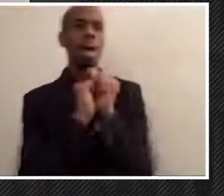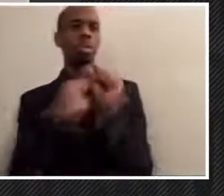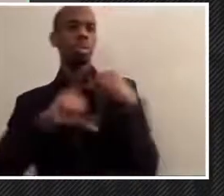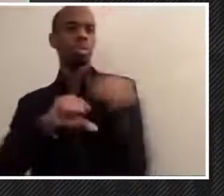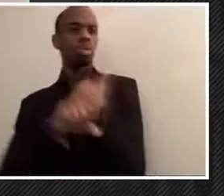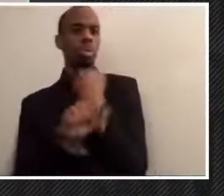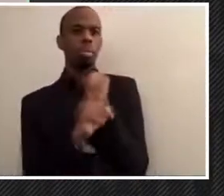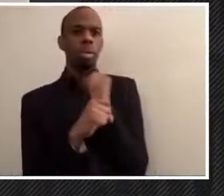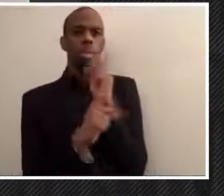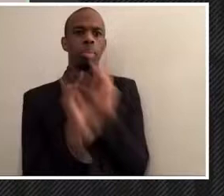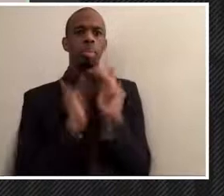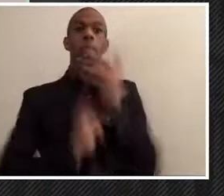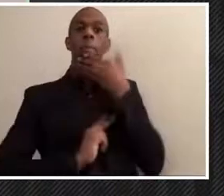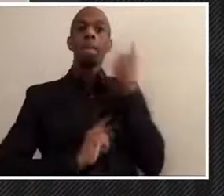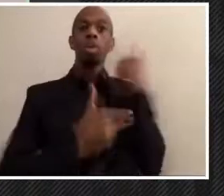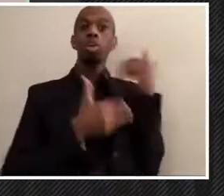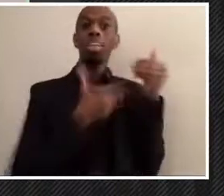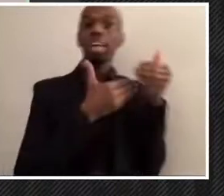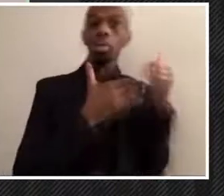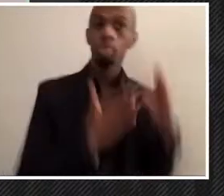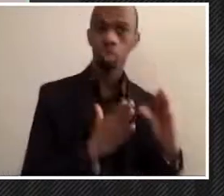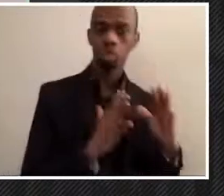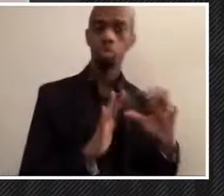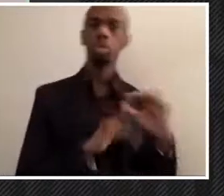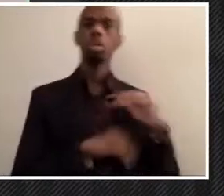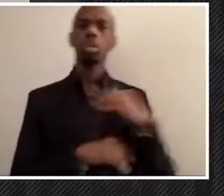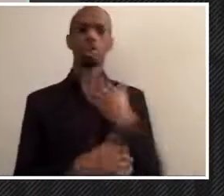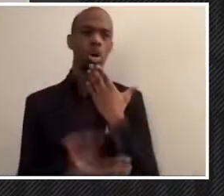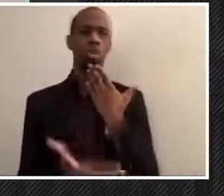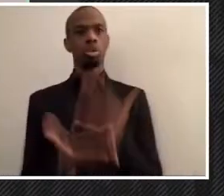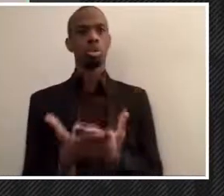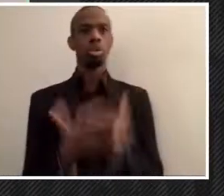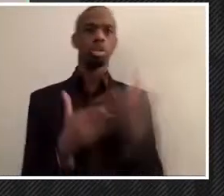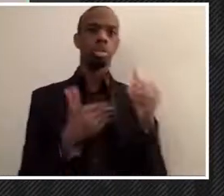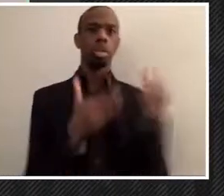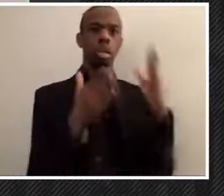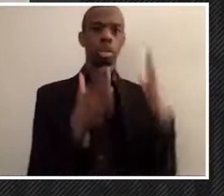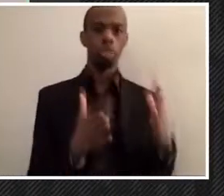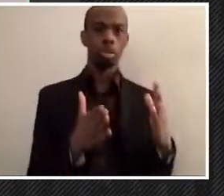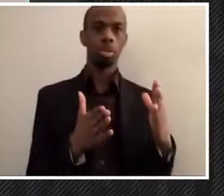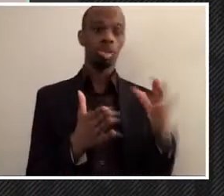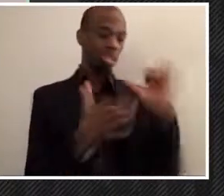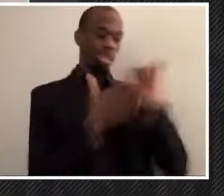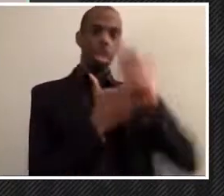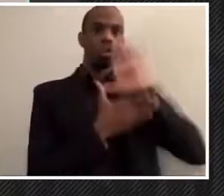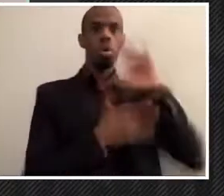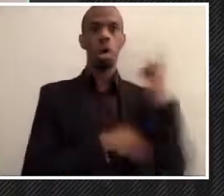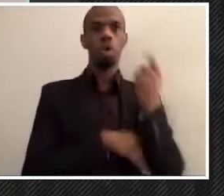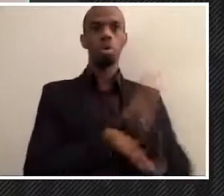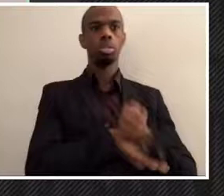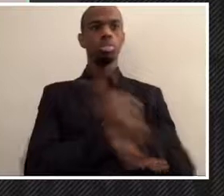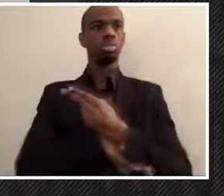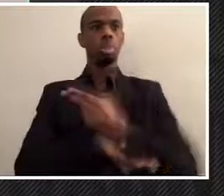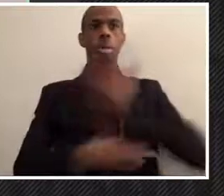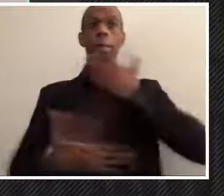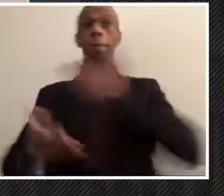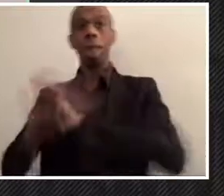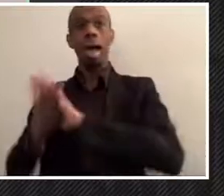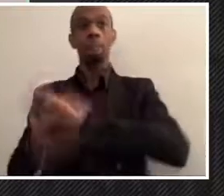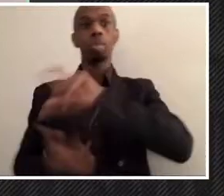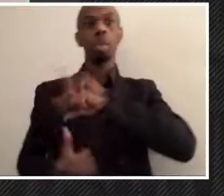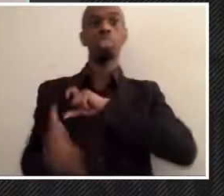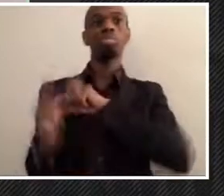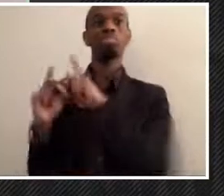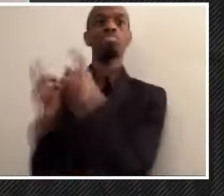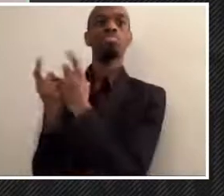right? Because better, a good neighboring outpaces bad policing any day. So that's kind of where my focus